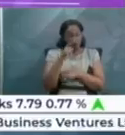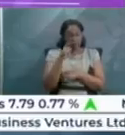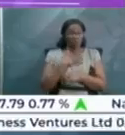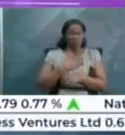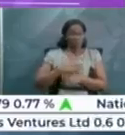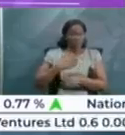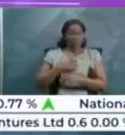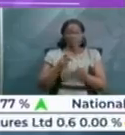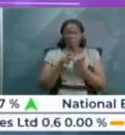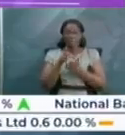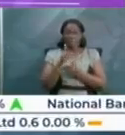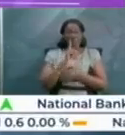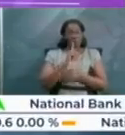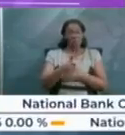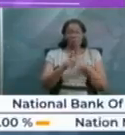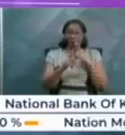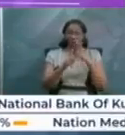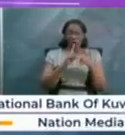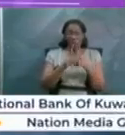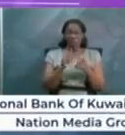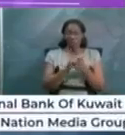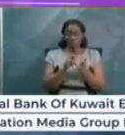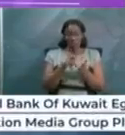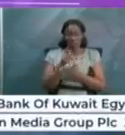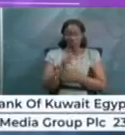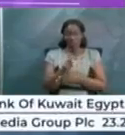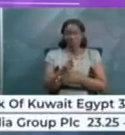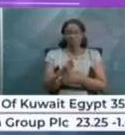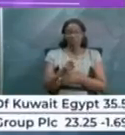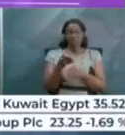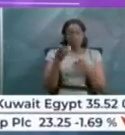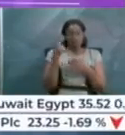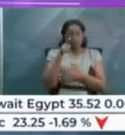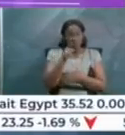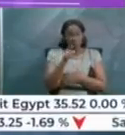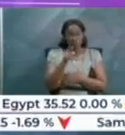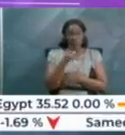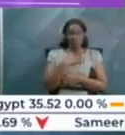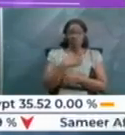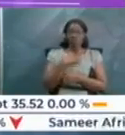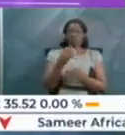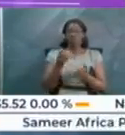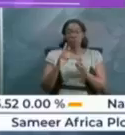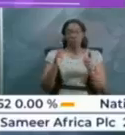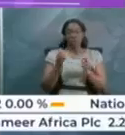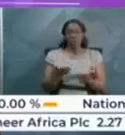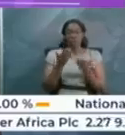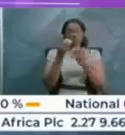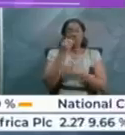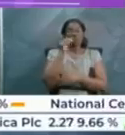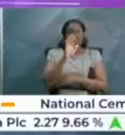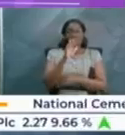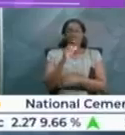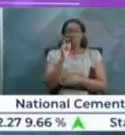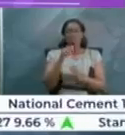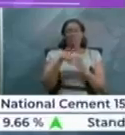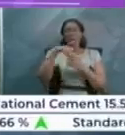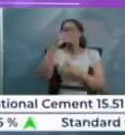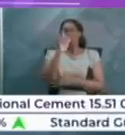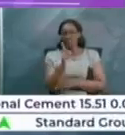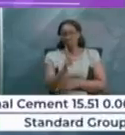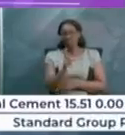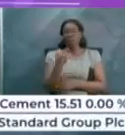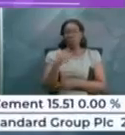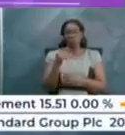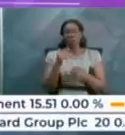please order so you can buy these products. They're here for you. We drop them right at your doorstep. You don't have to go outside to buy it.